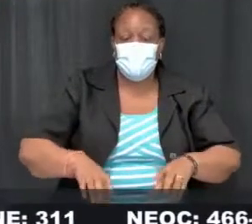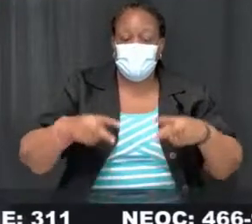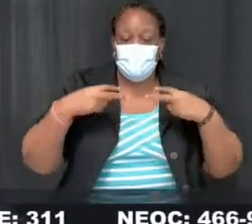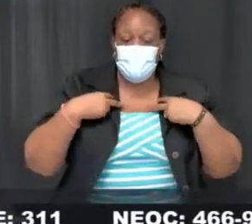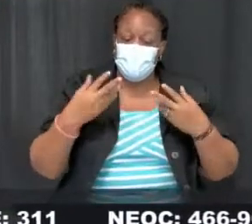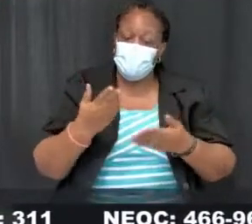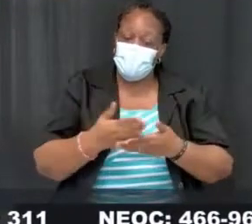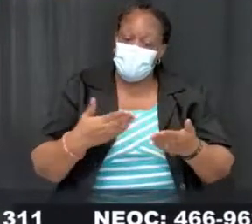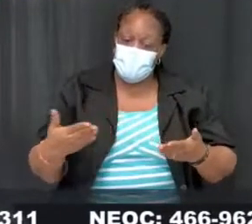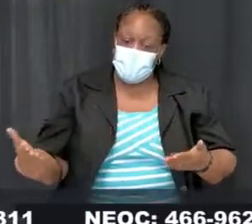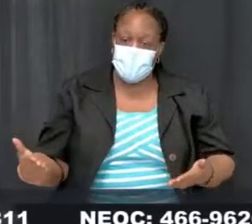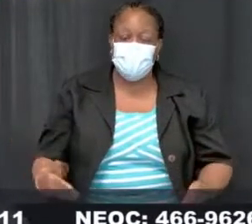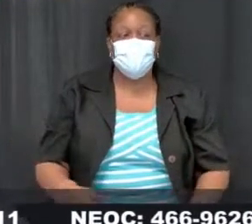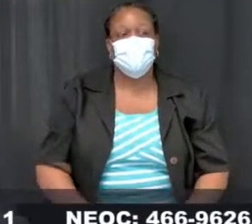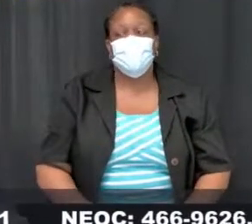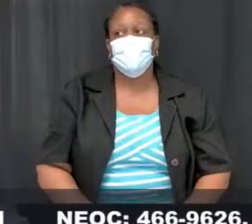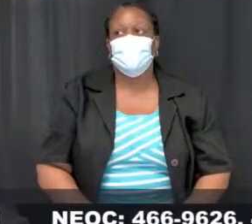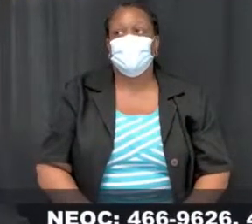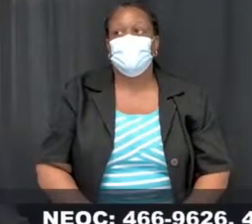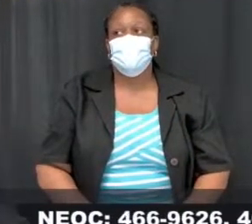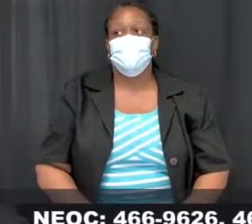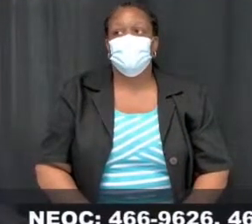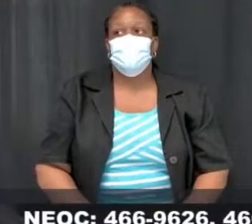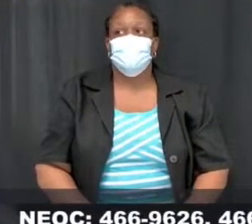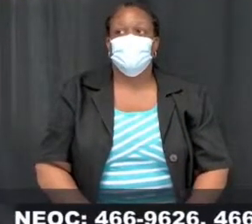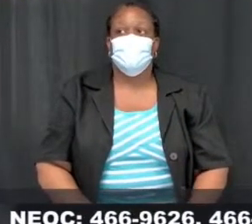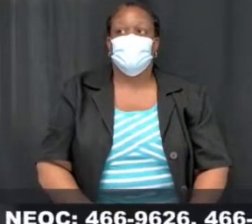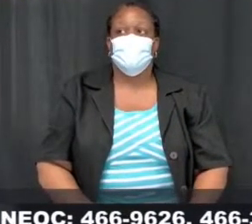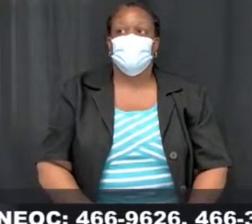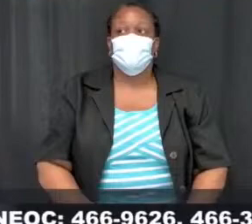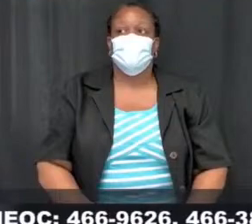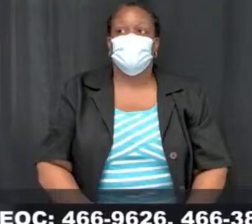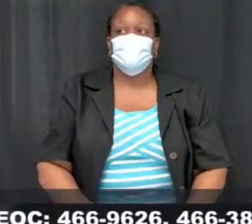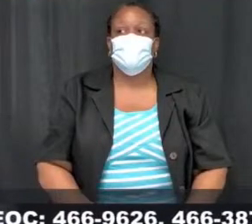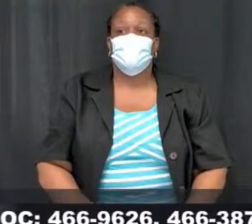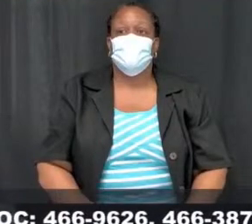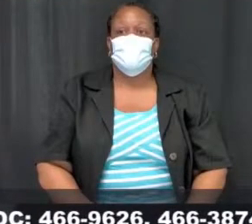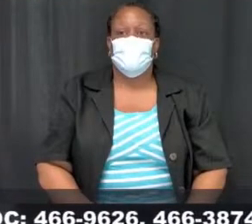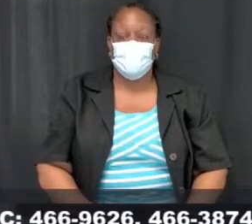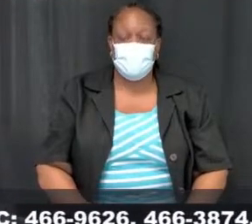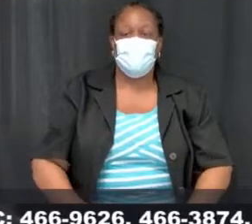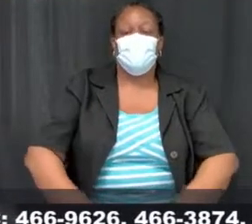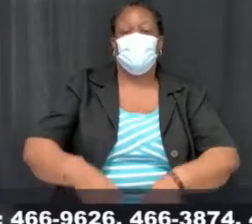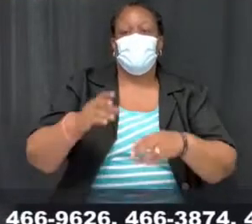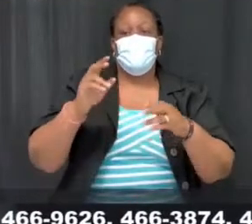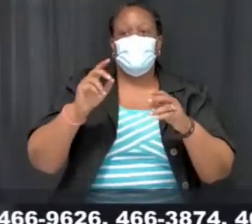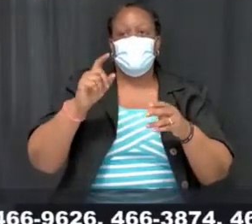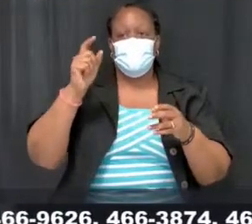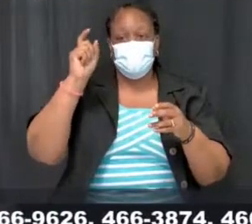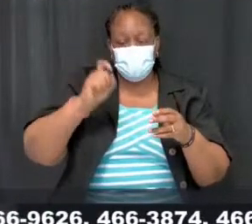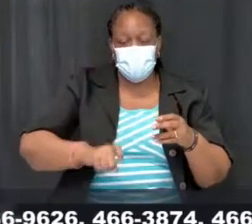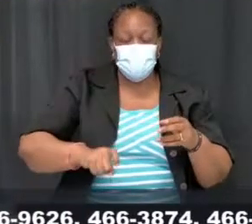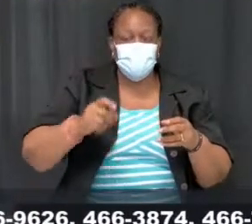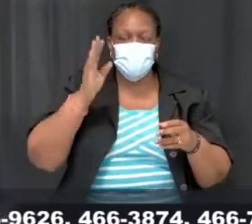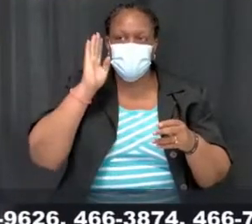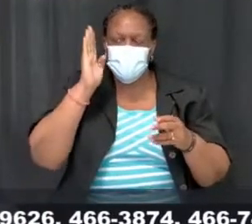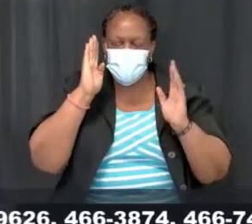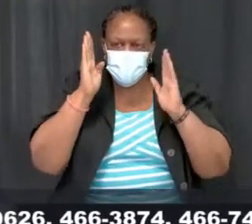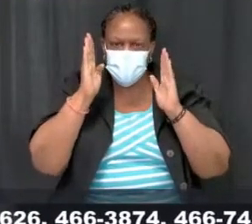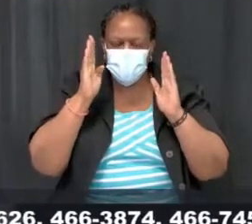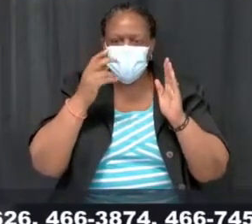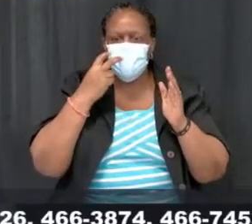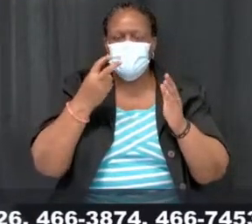considered. 1, the number of COVID-19 cases in the community. High or increasing levels